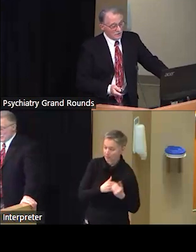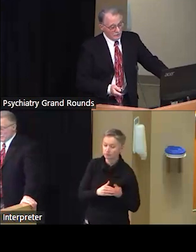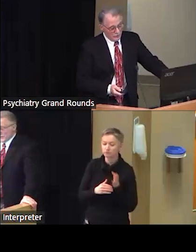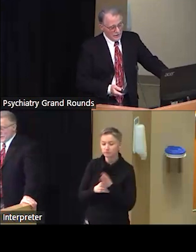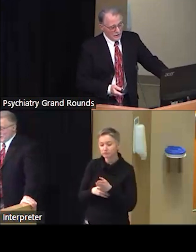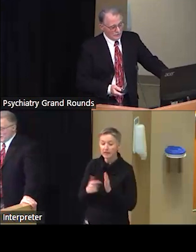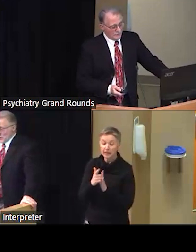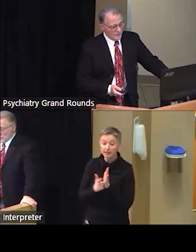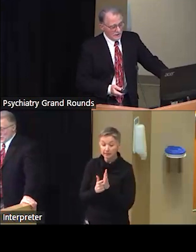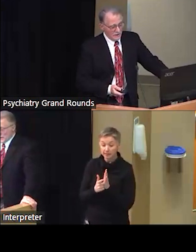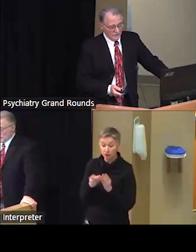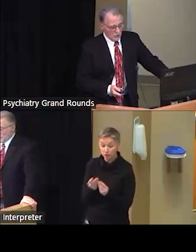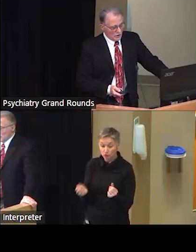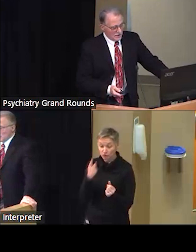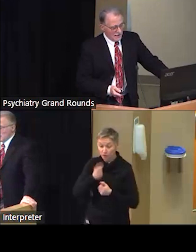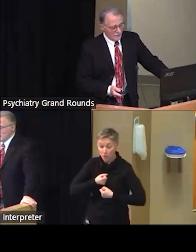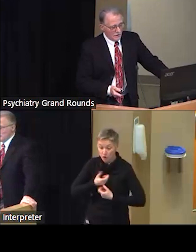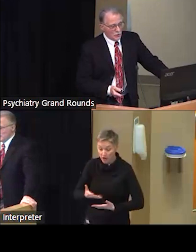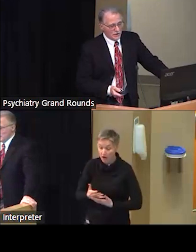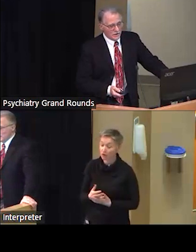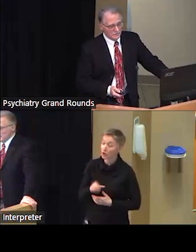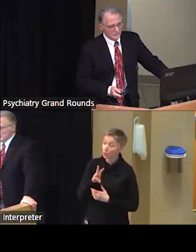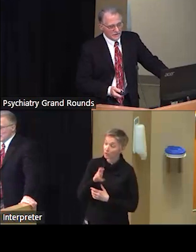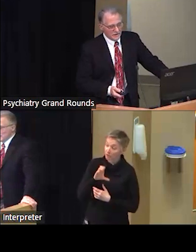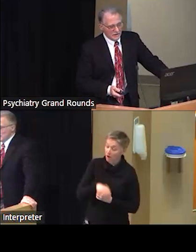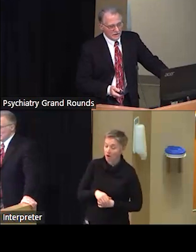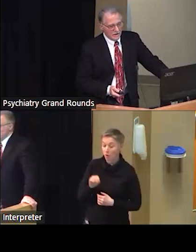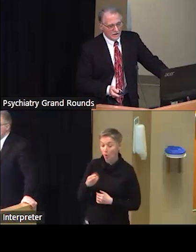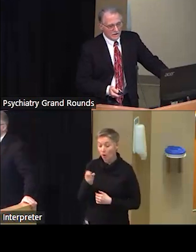remedies for burnout, workers' comp, OSHA,